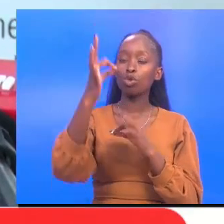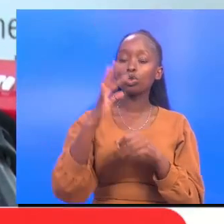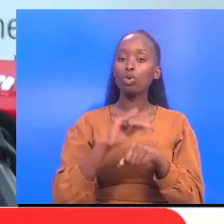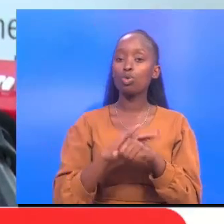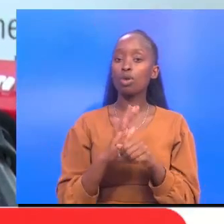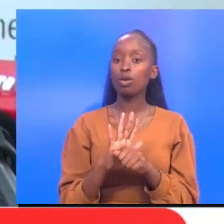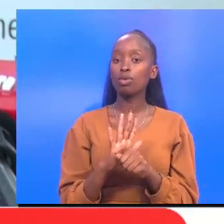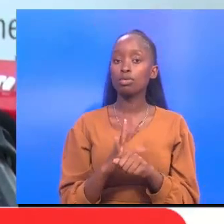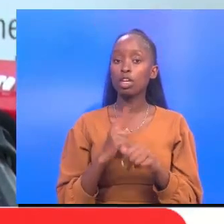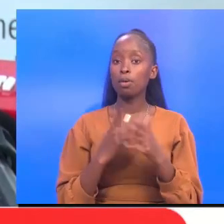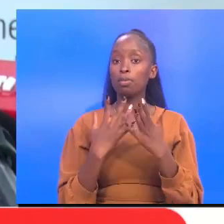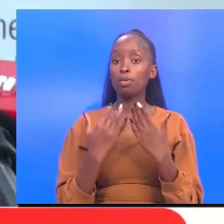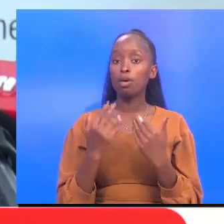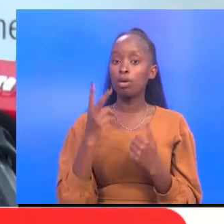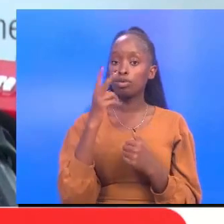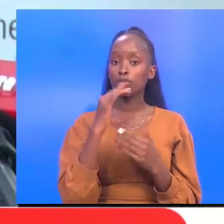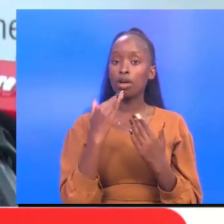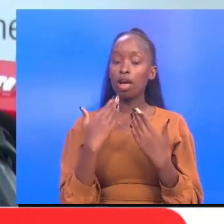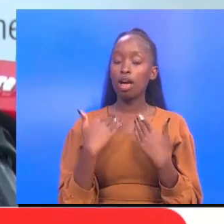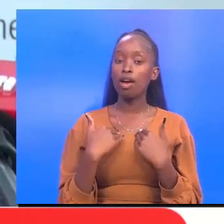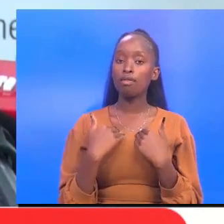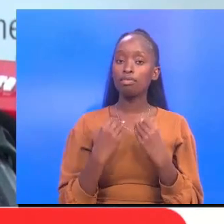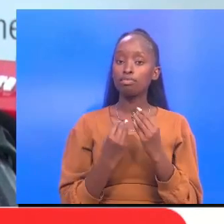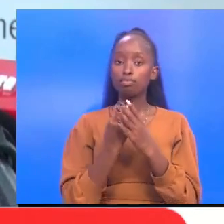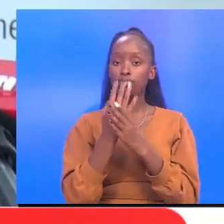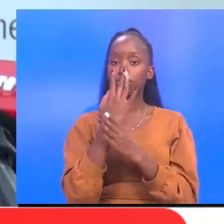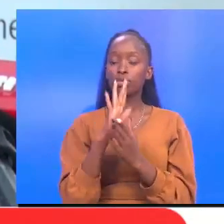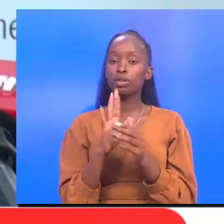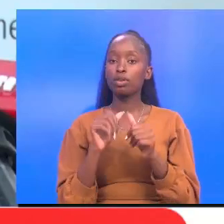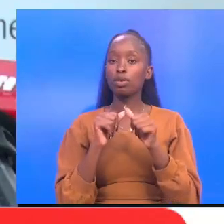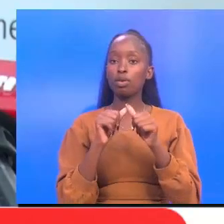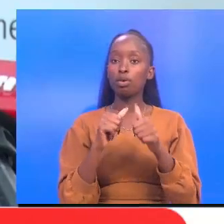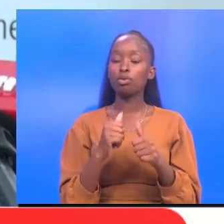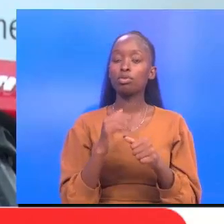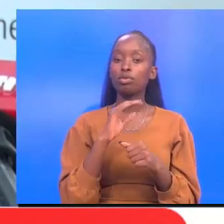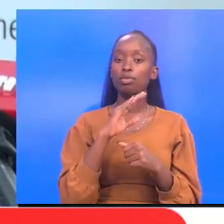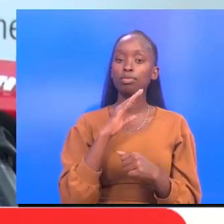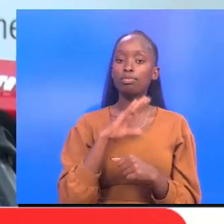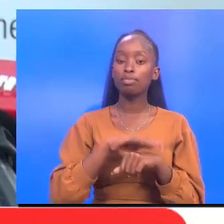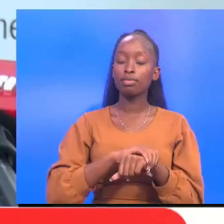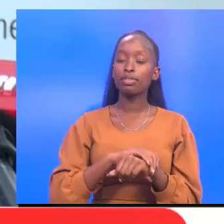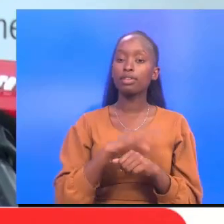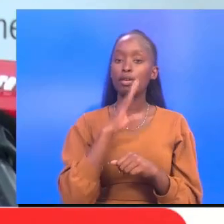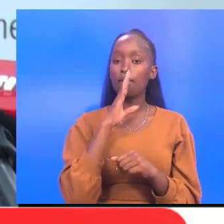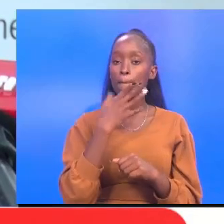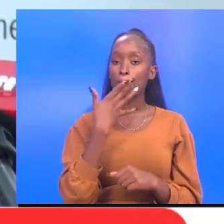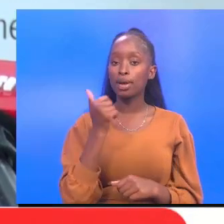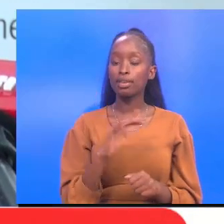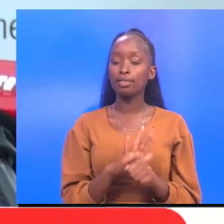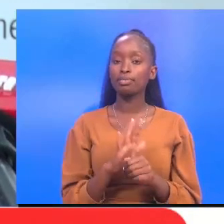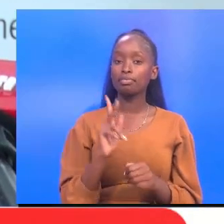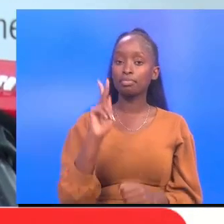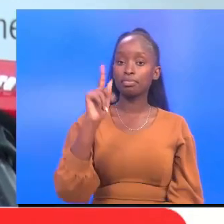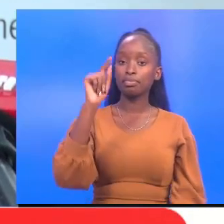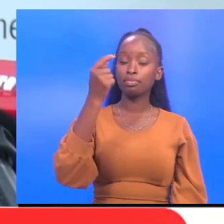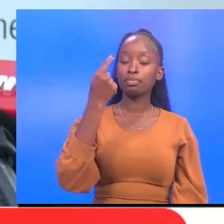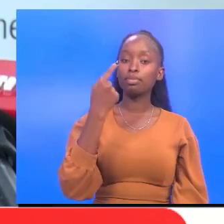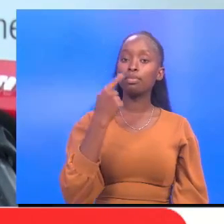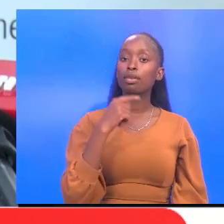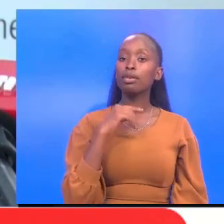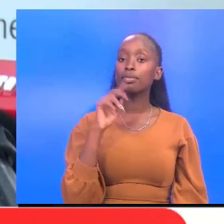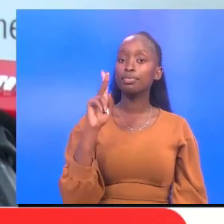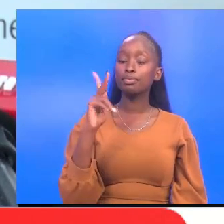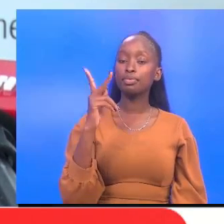moment symbolizes growth, progress and continuous pursuit of excellence. The Kenya Kwanza government is angling